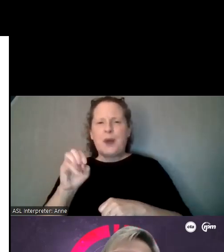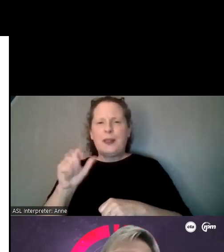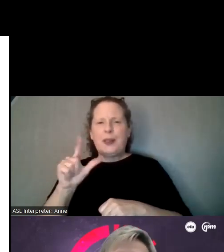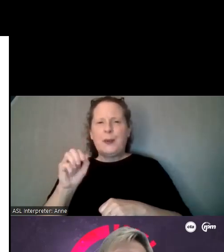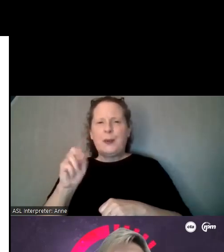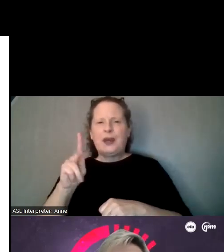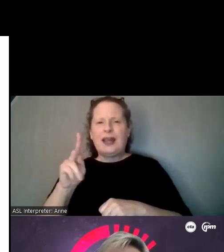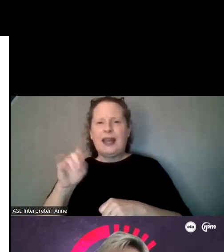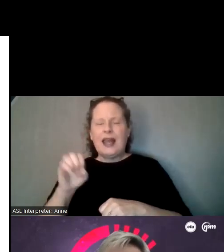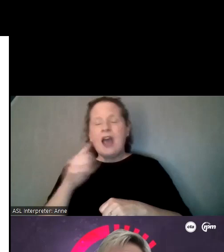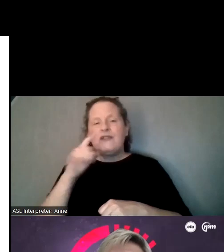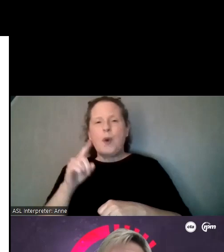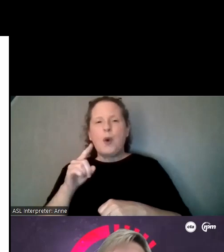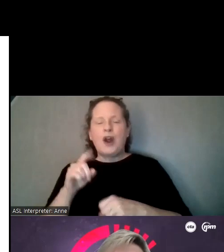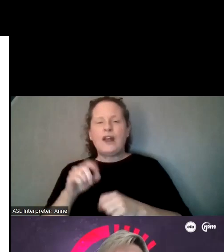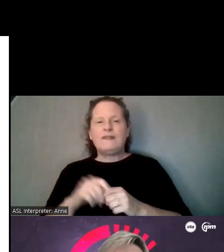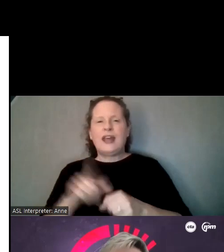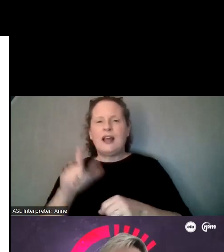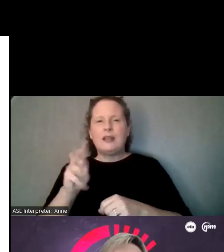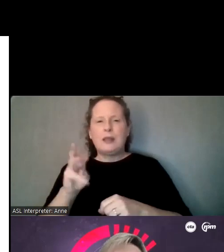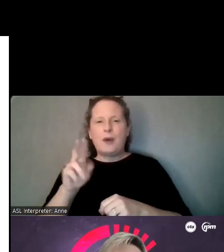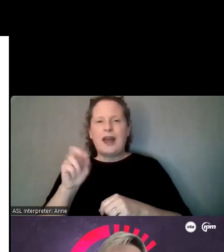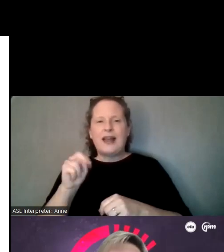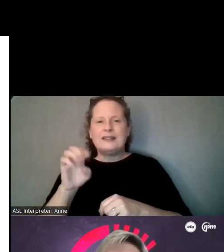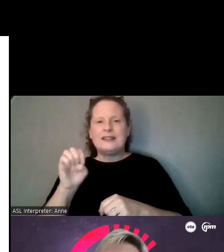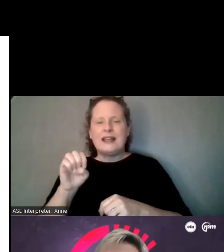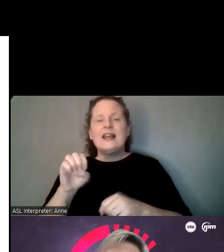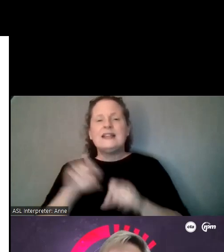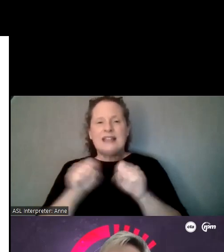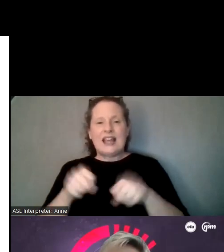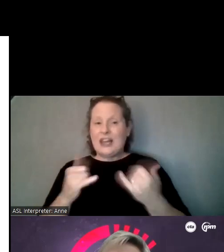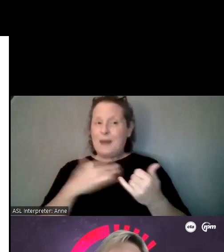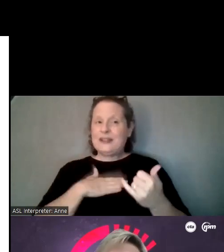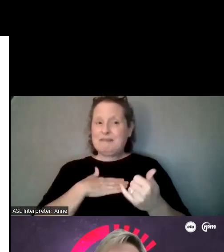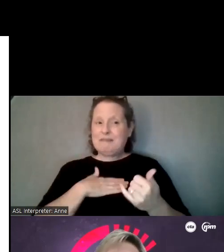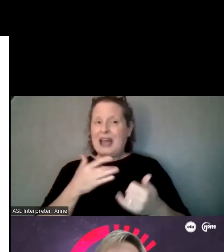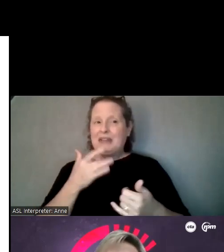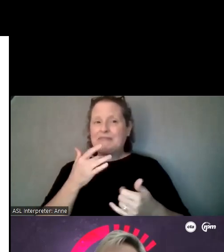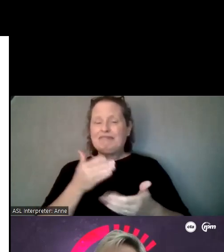And now it is my privilege to introduce Mayumi Lake, the